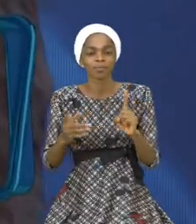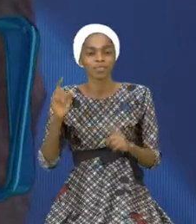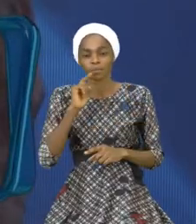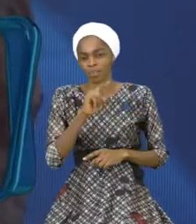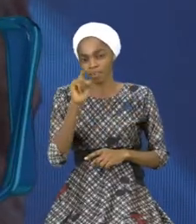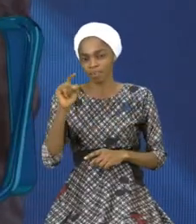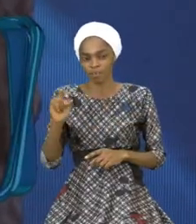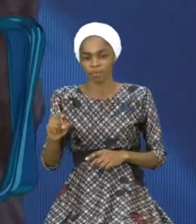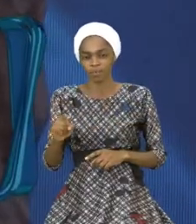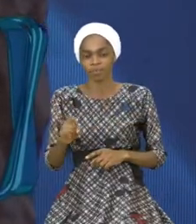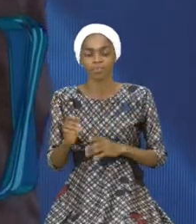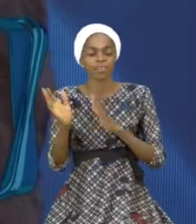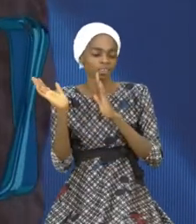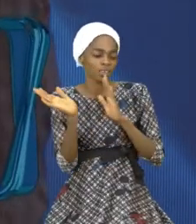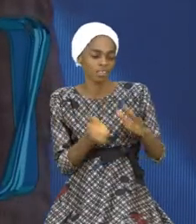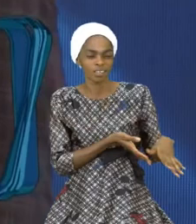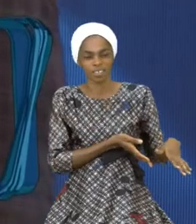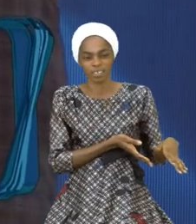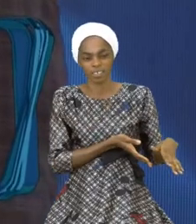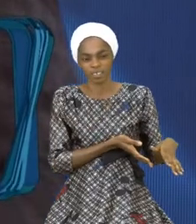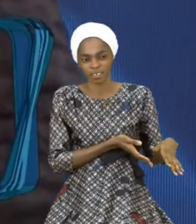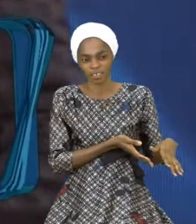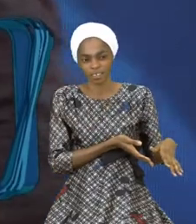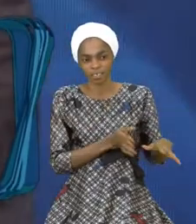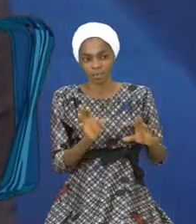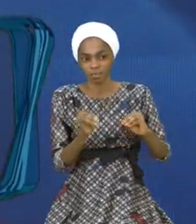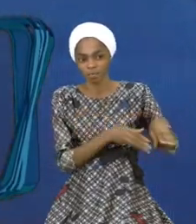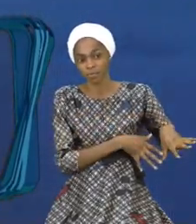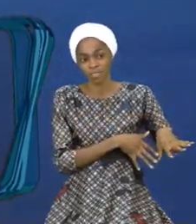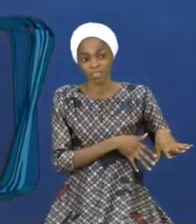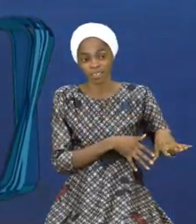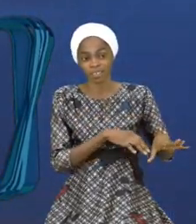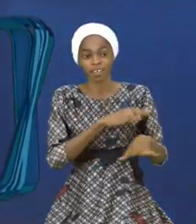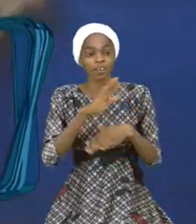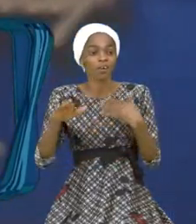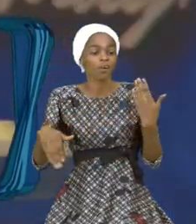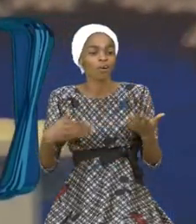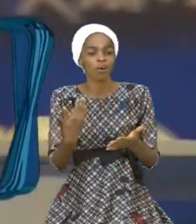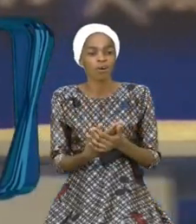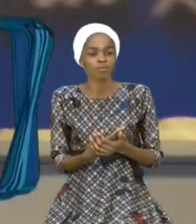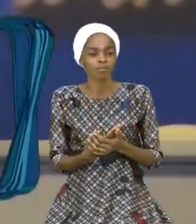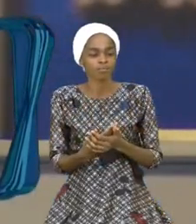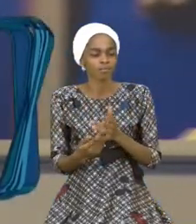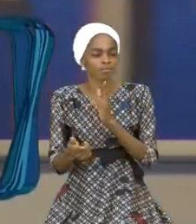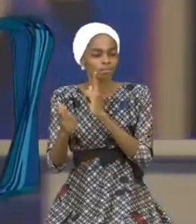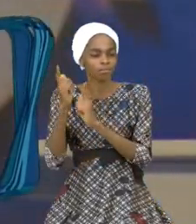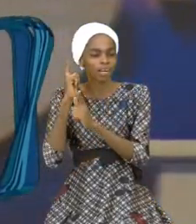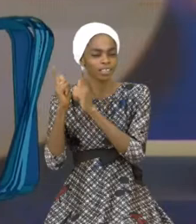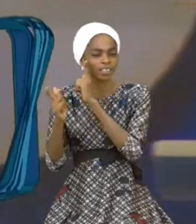Wherefore, laying aside all malice.